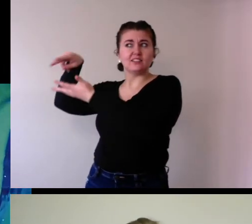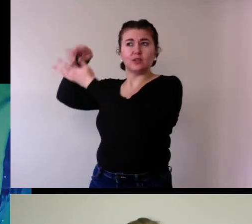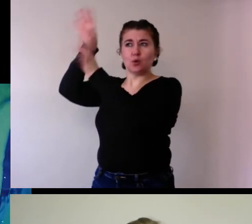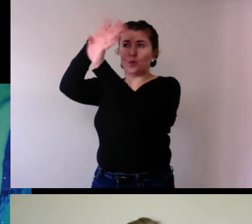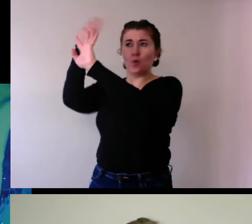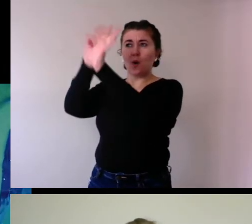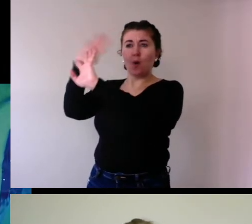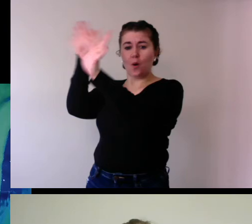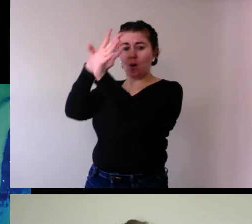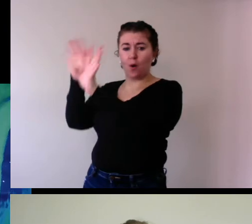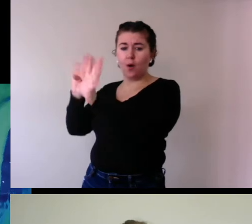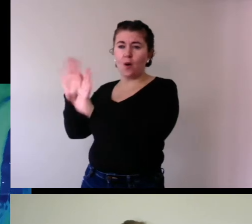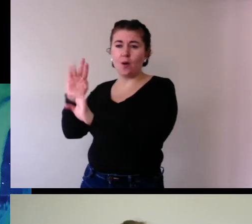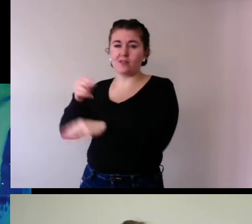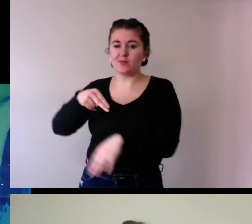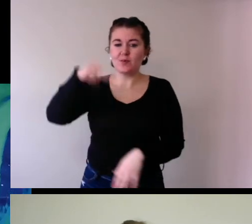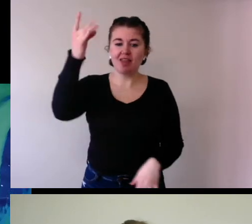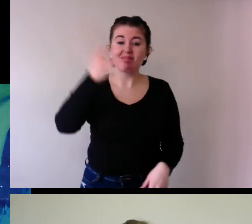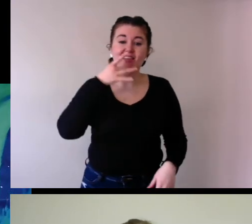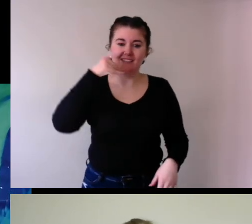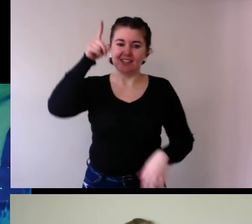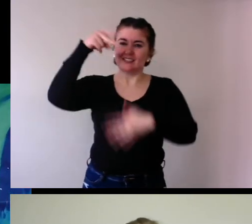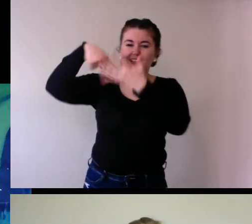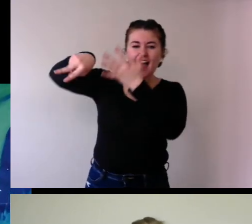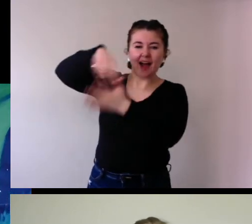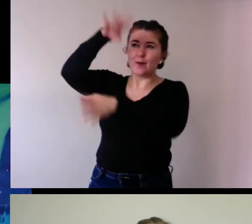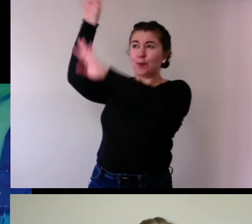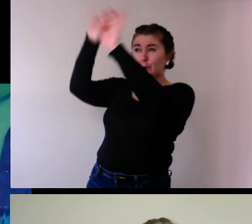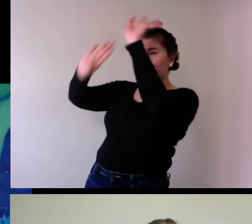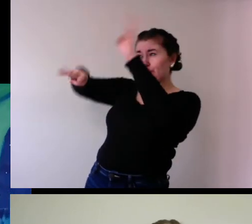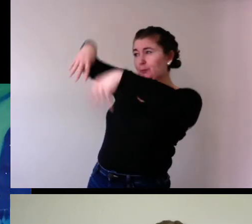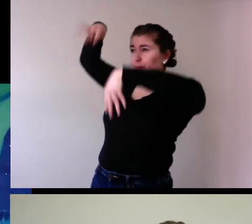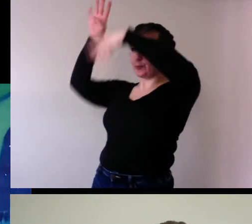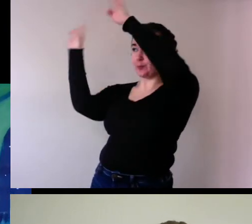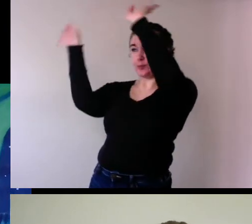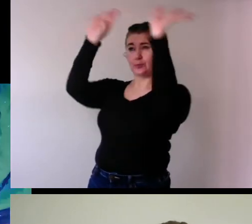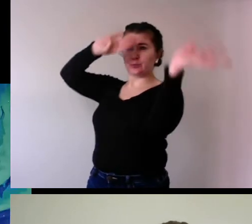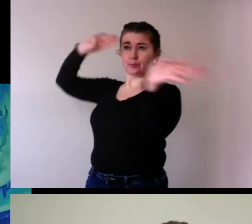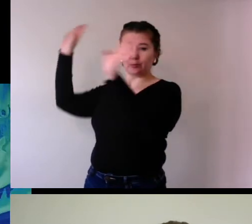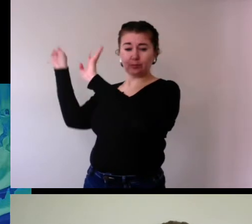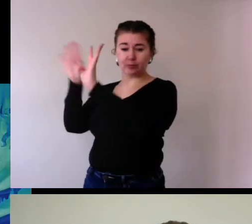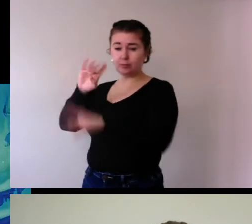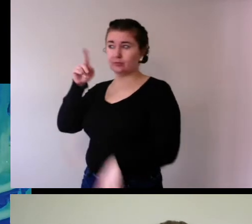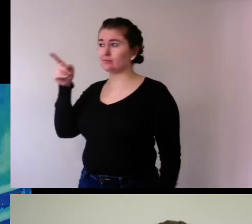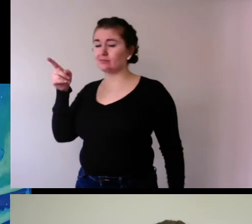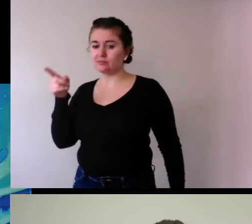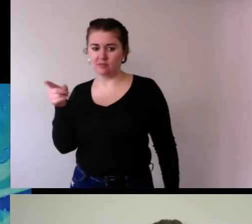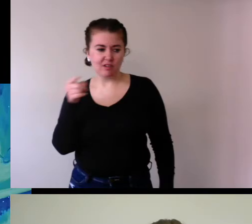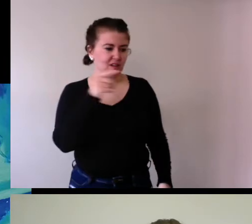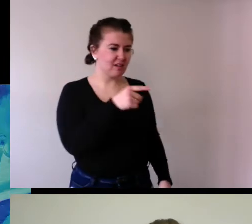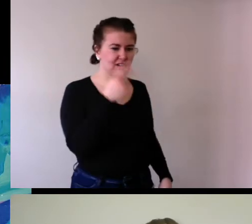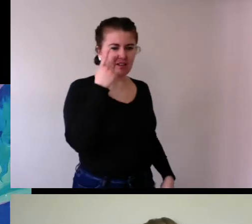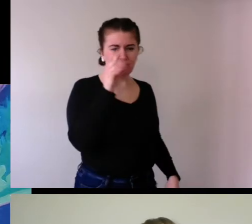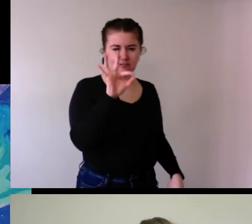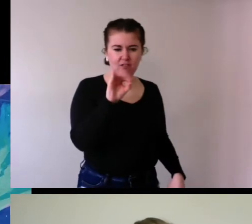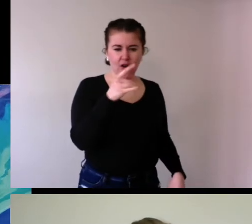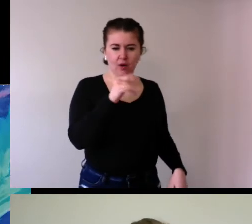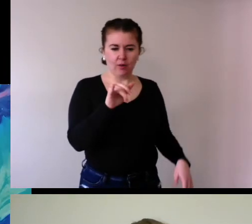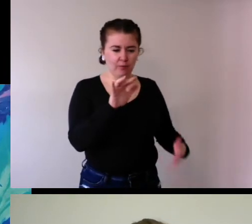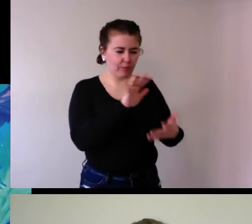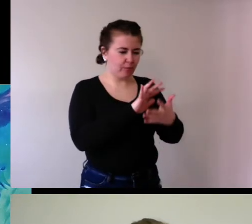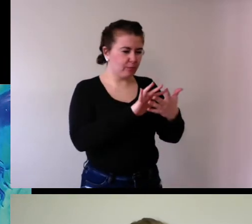The beautiful northern lights. And here we see the